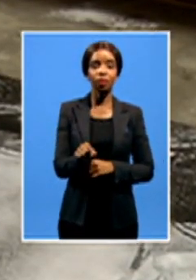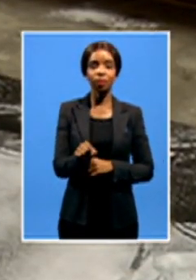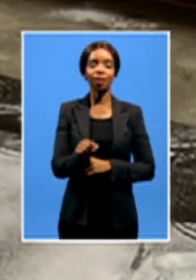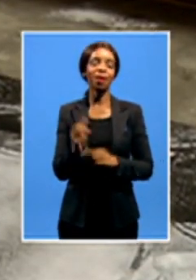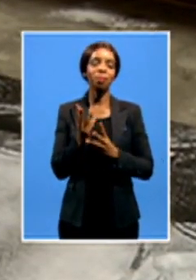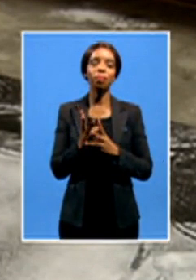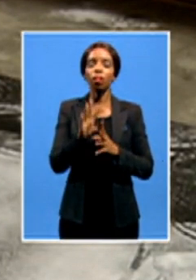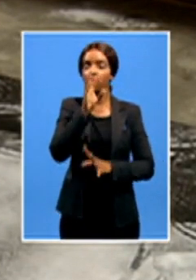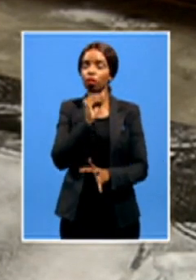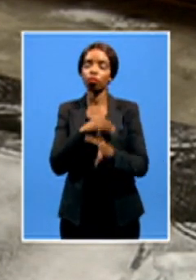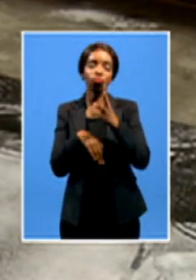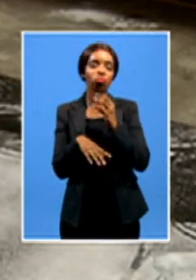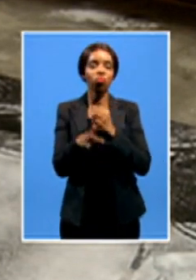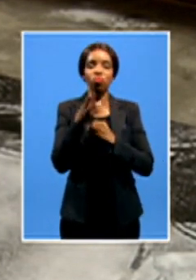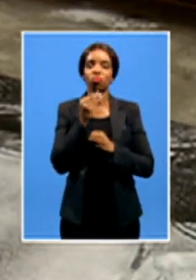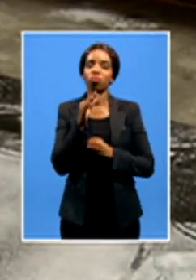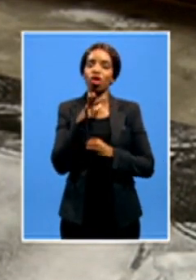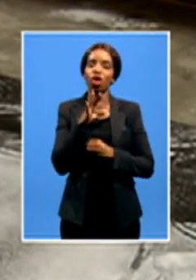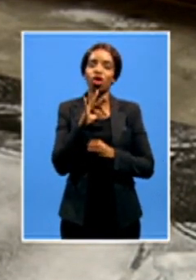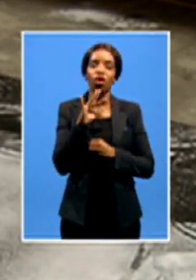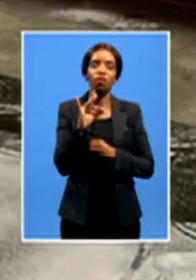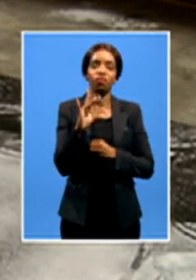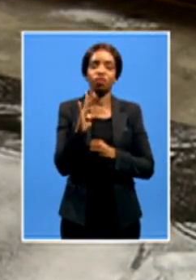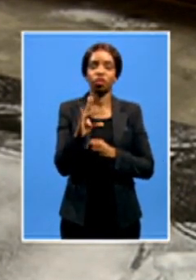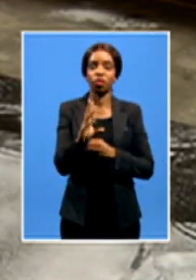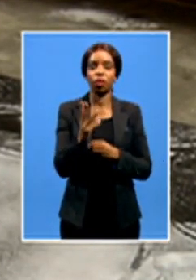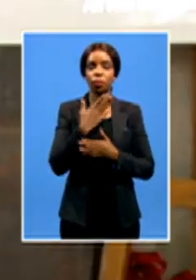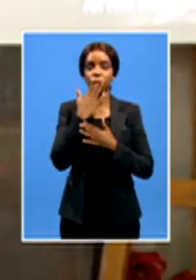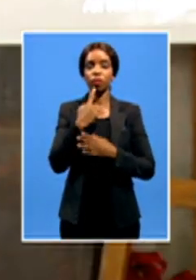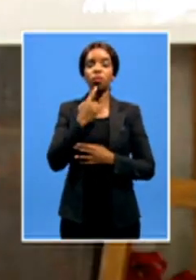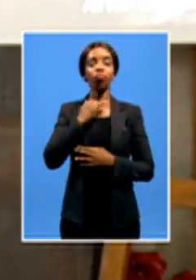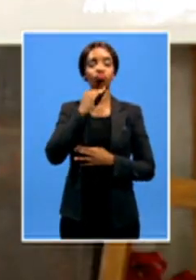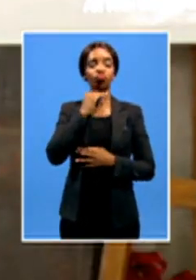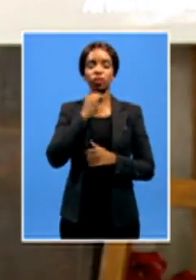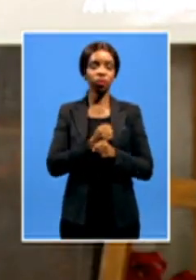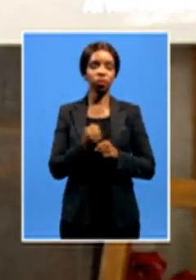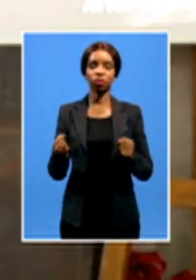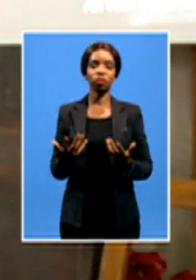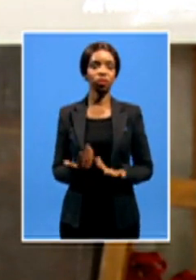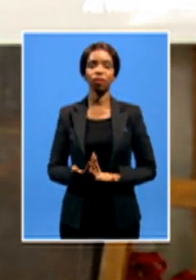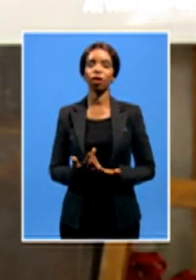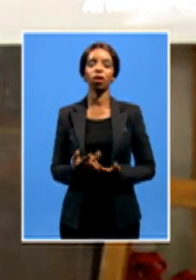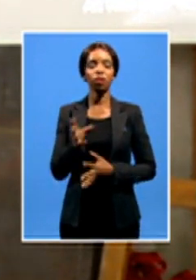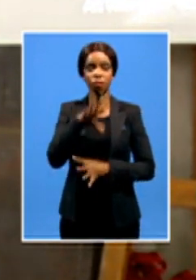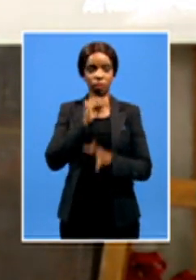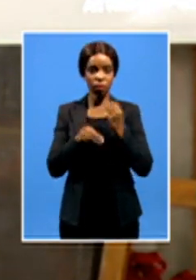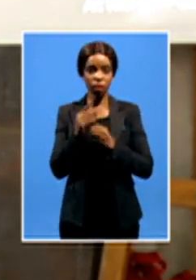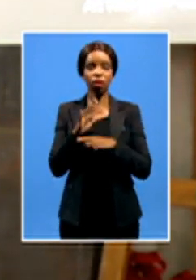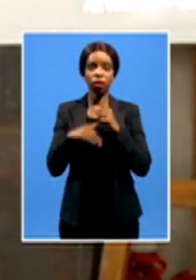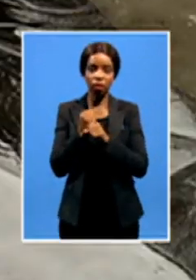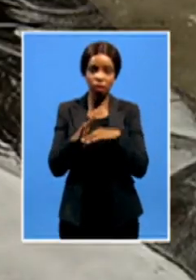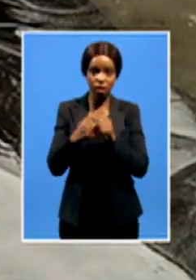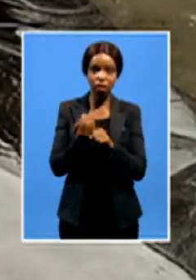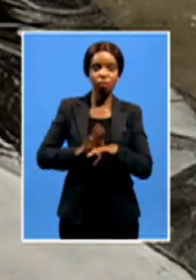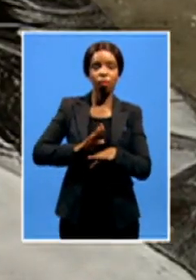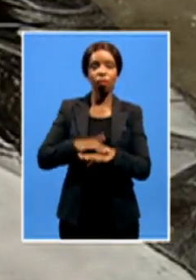are learning like every day. So I'd say yeah, we still have like a few years for decades